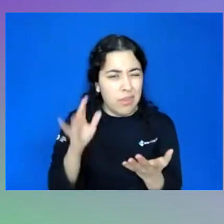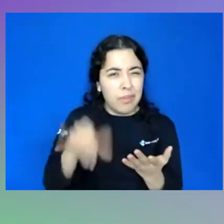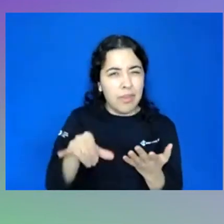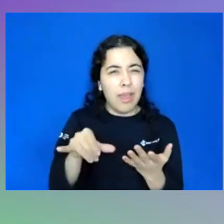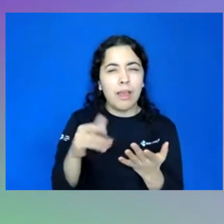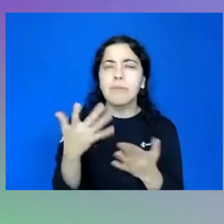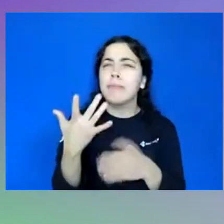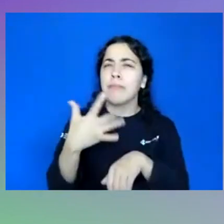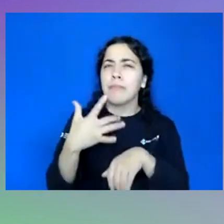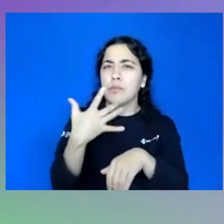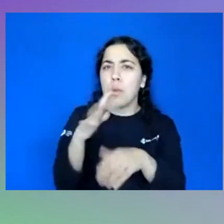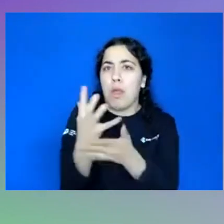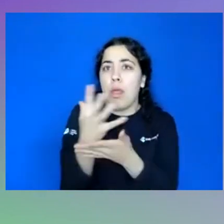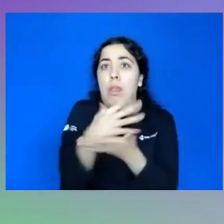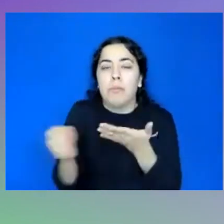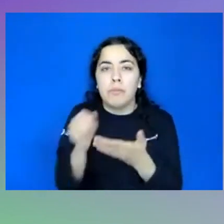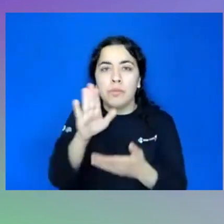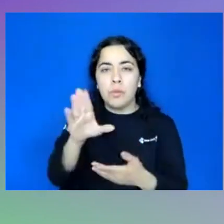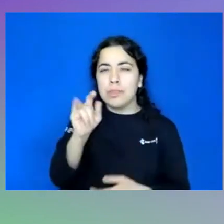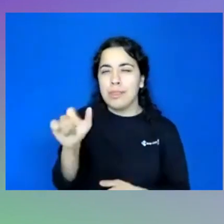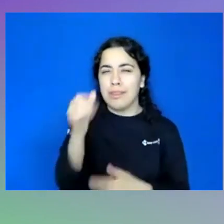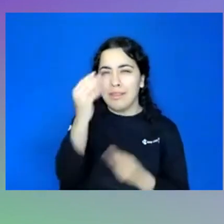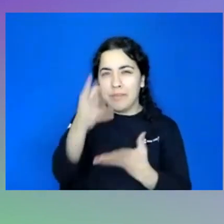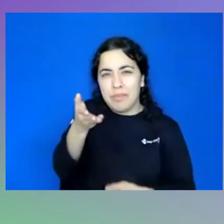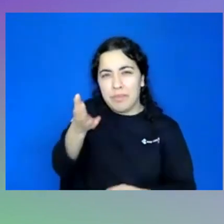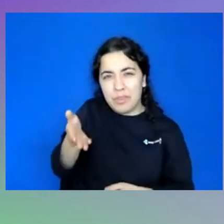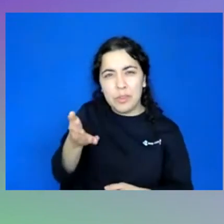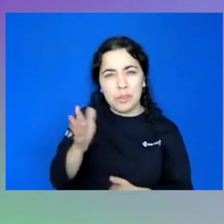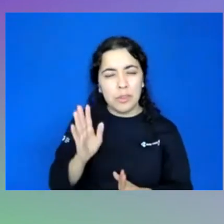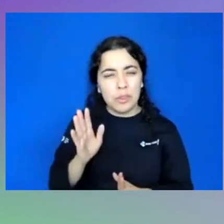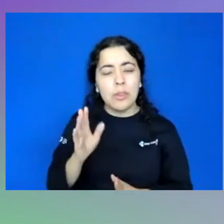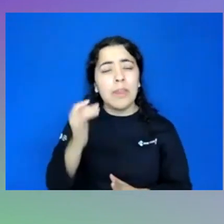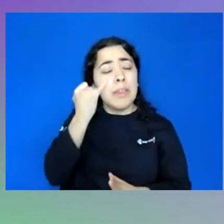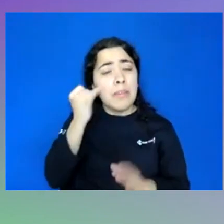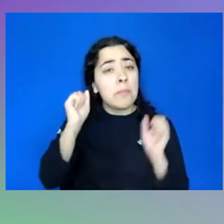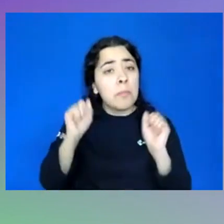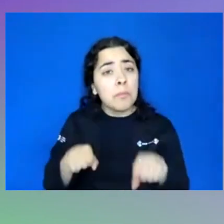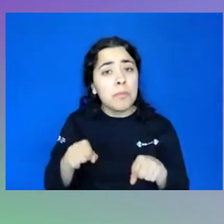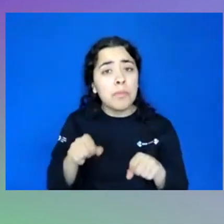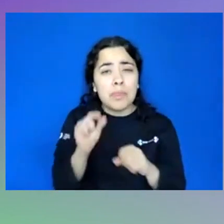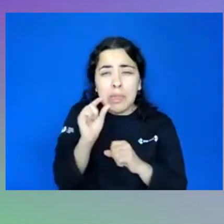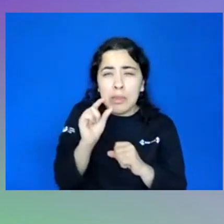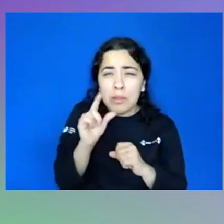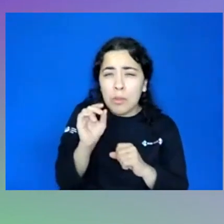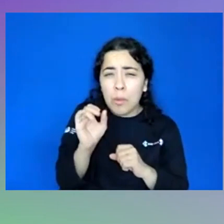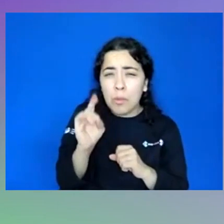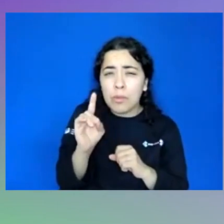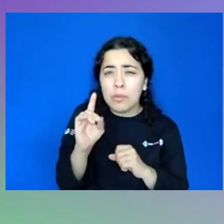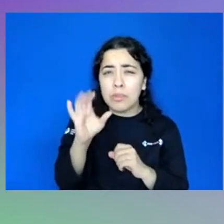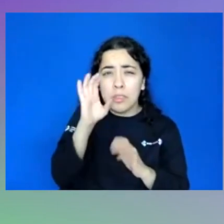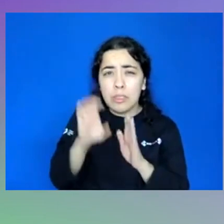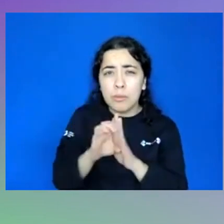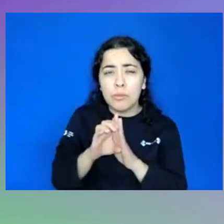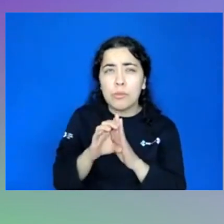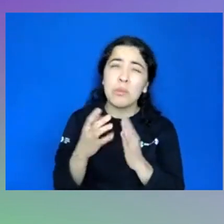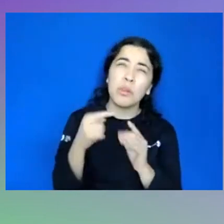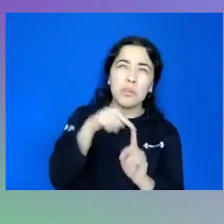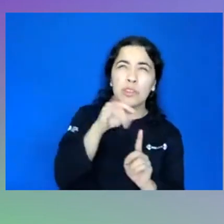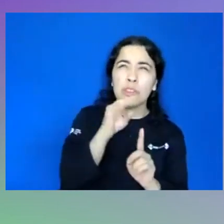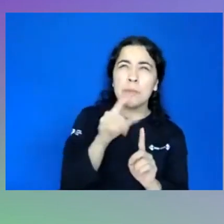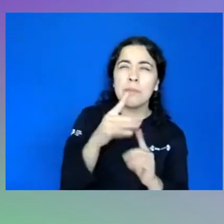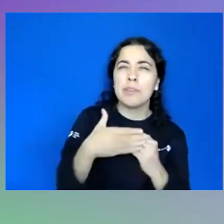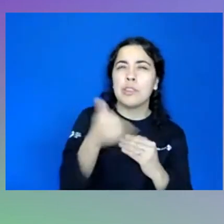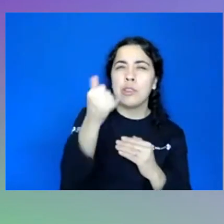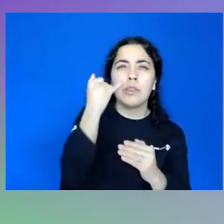available data. And you can, if you have loaded images, at least in Gmail, it's quite easy. If you